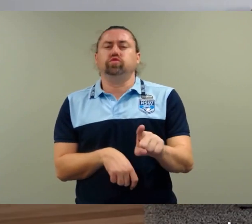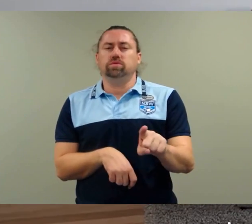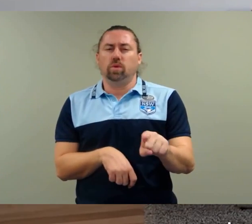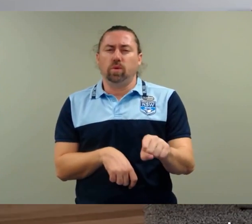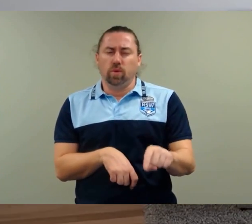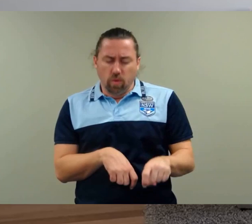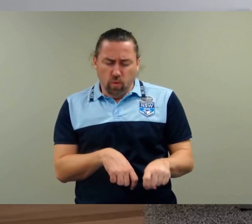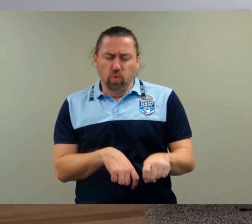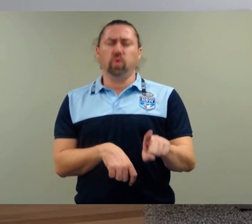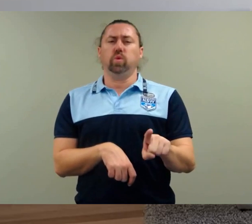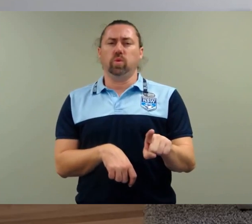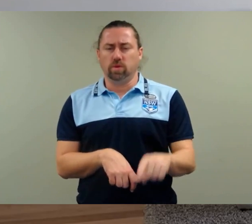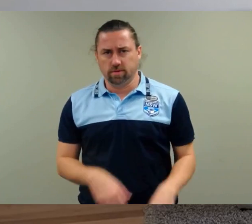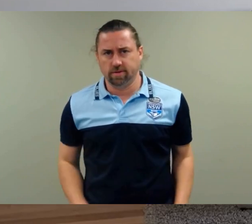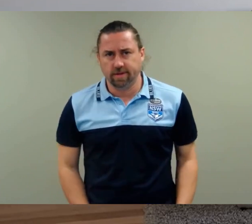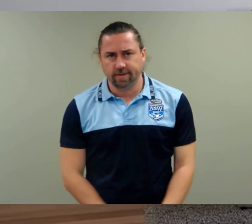leg.